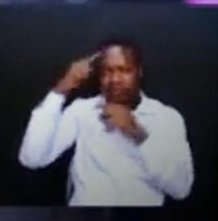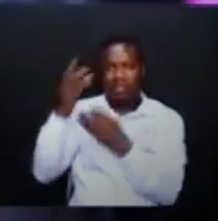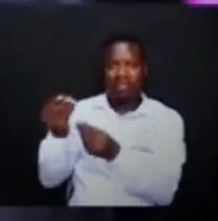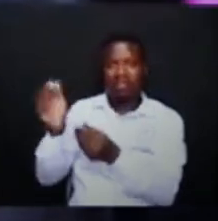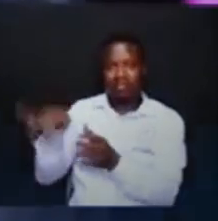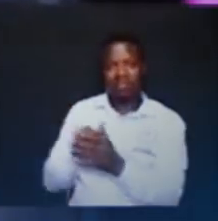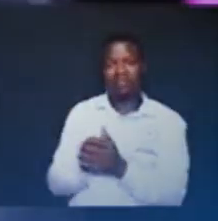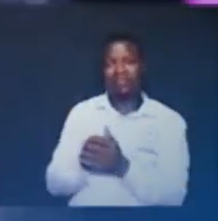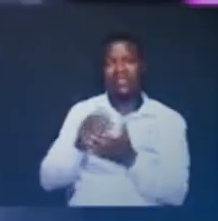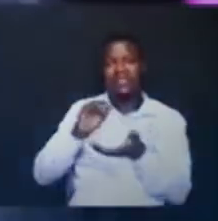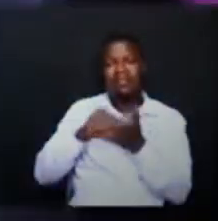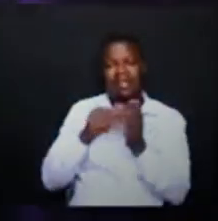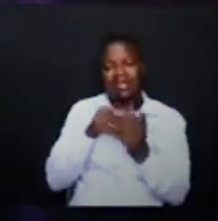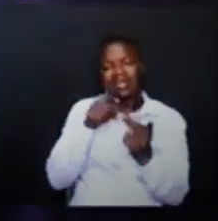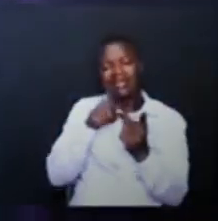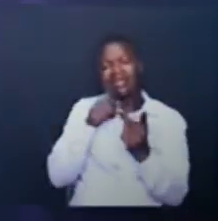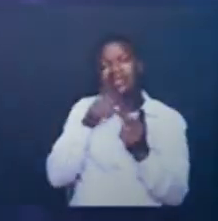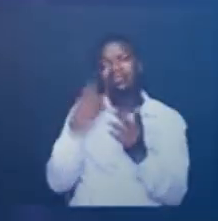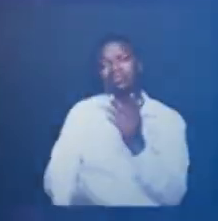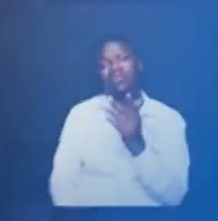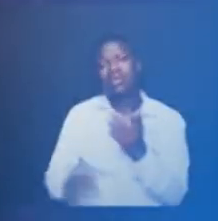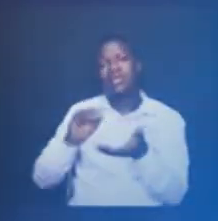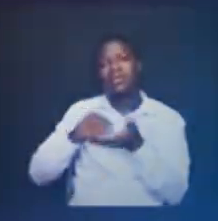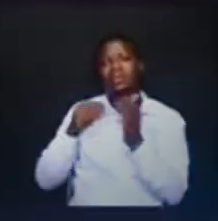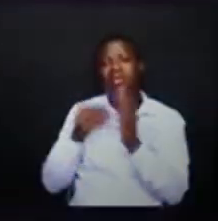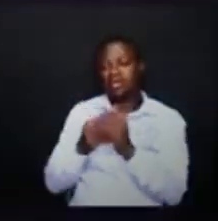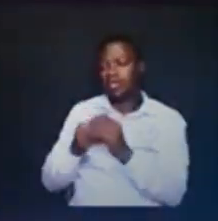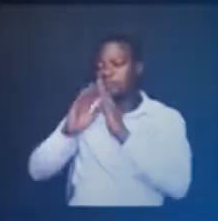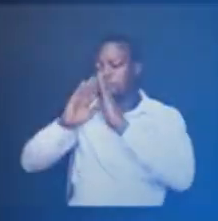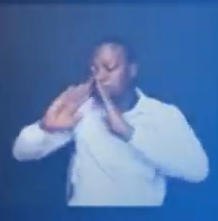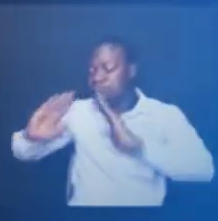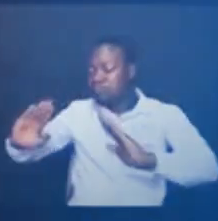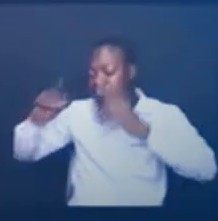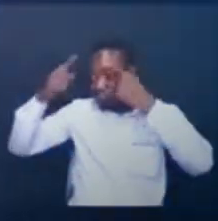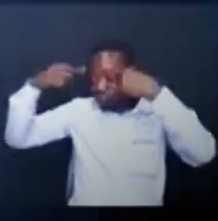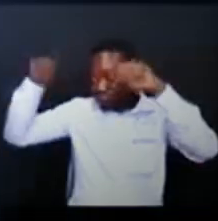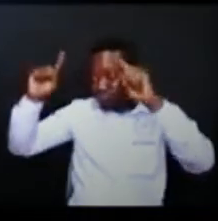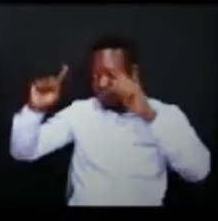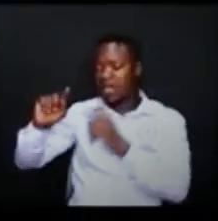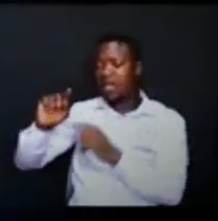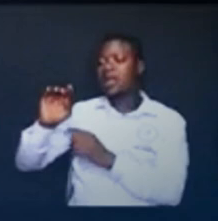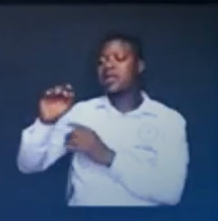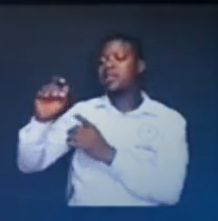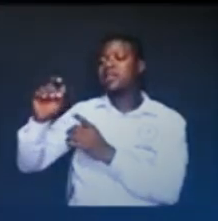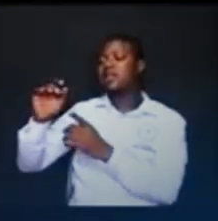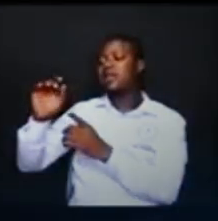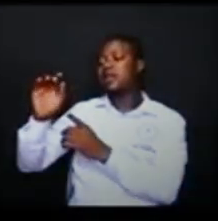the second thing they ought to do was to seek the peace and prosperity of Babylon.